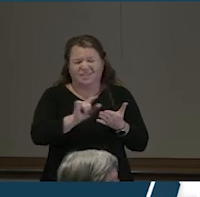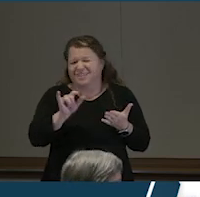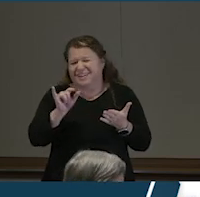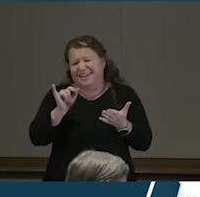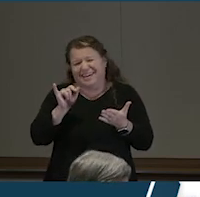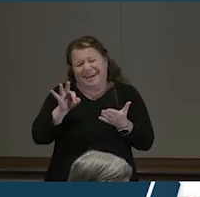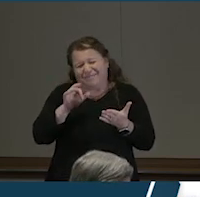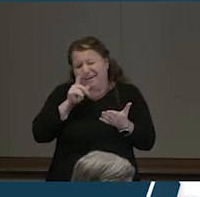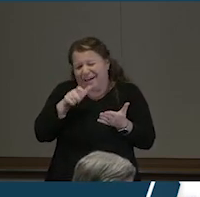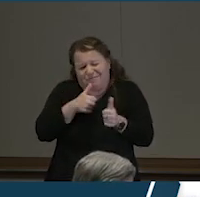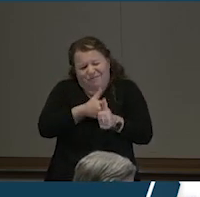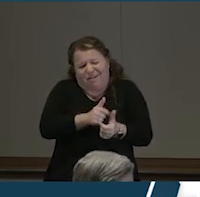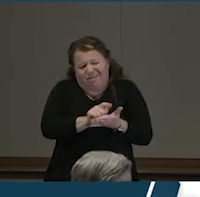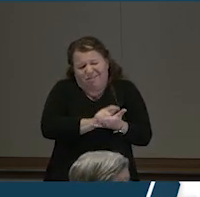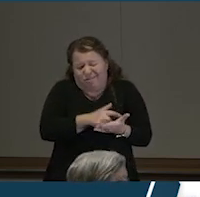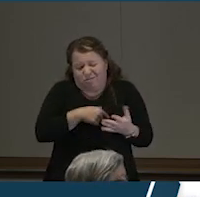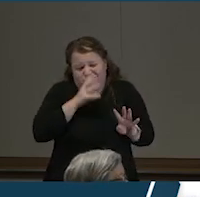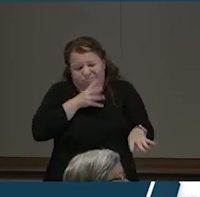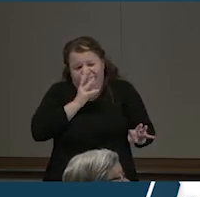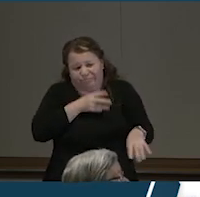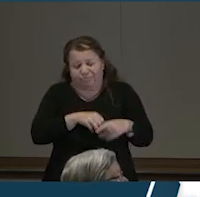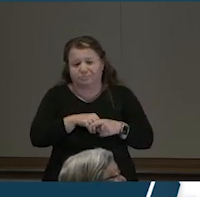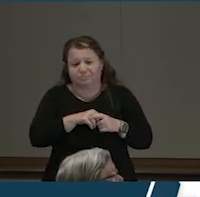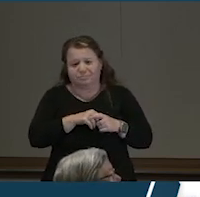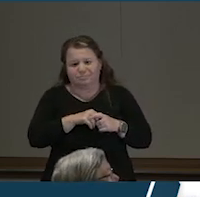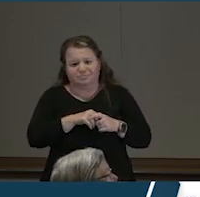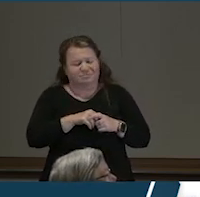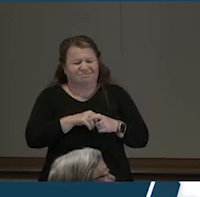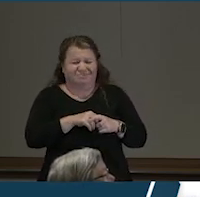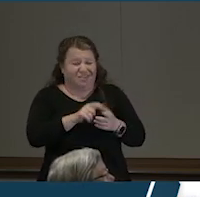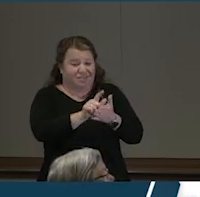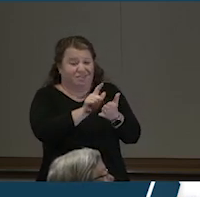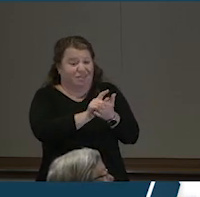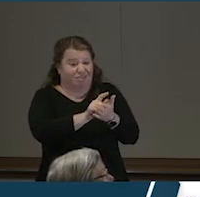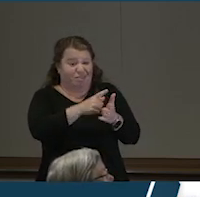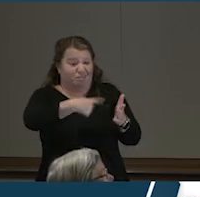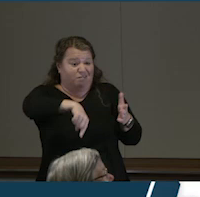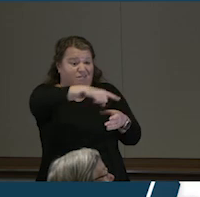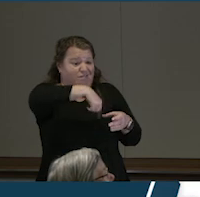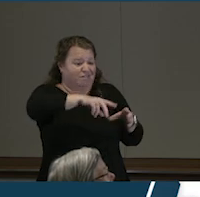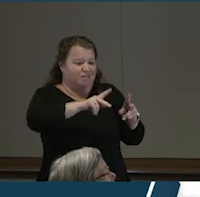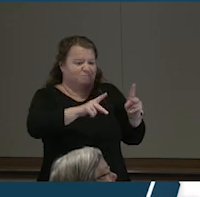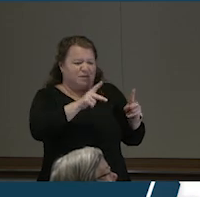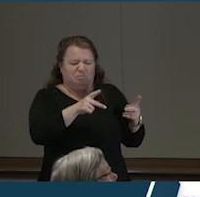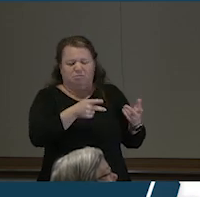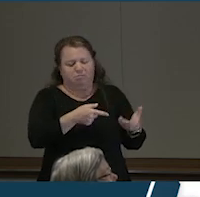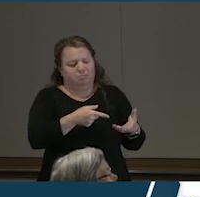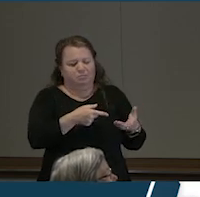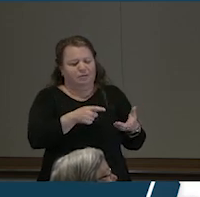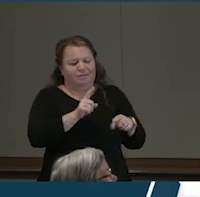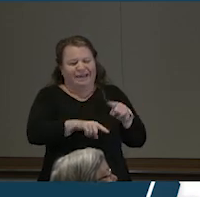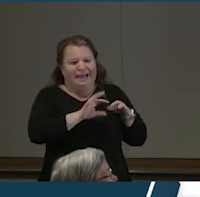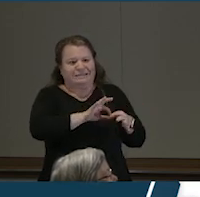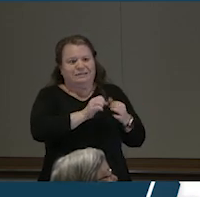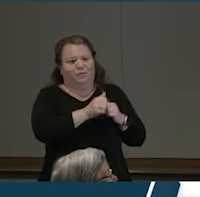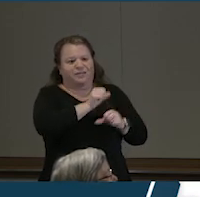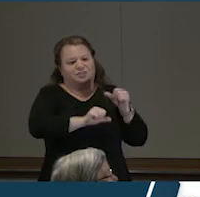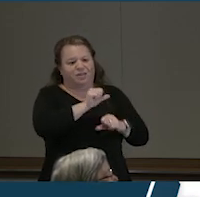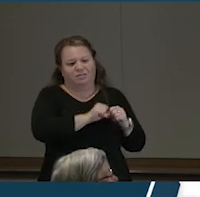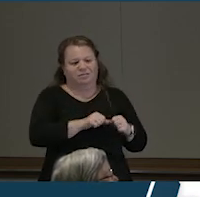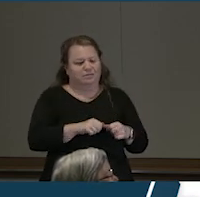not. Those people have a really hard time dealing with each other. So it's very dark. It's like watching the news. I try not to do that